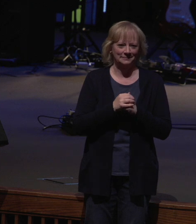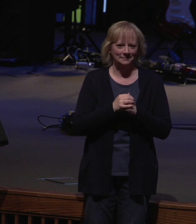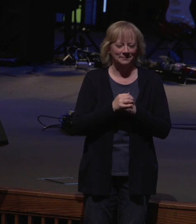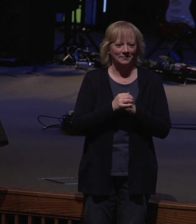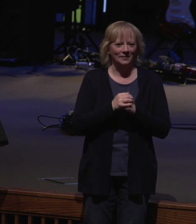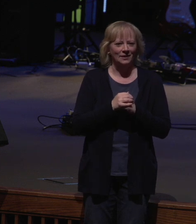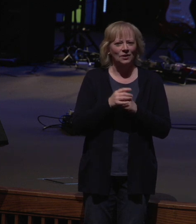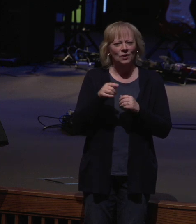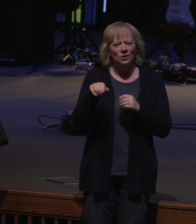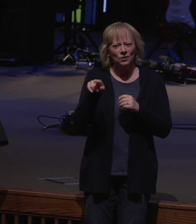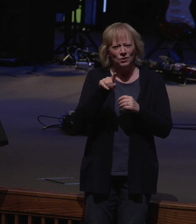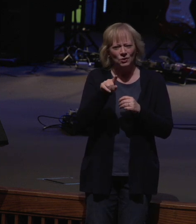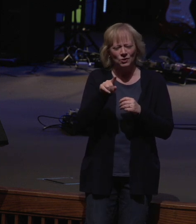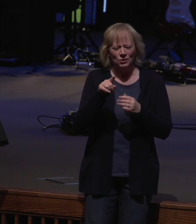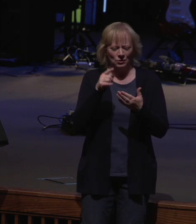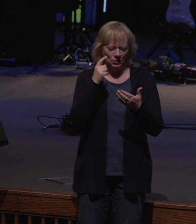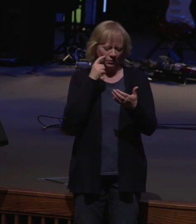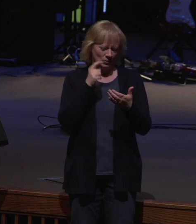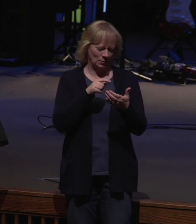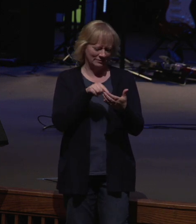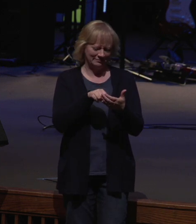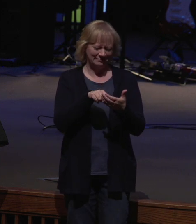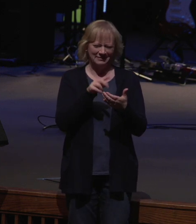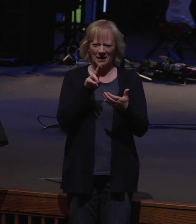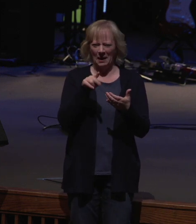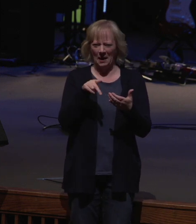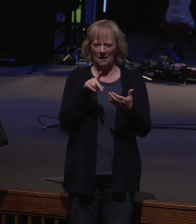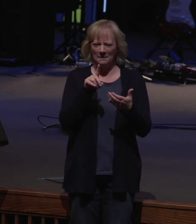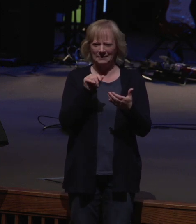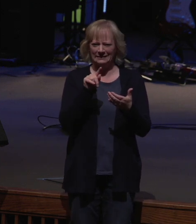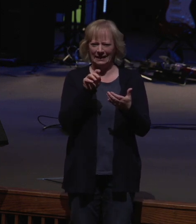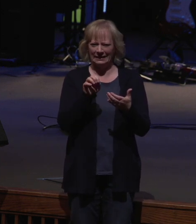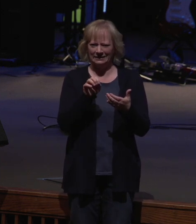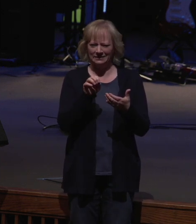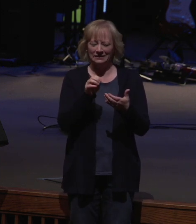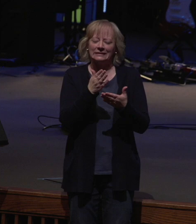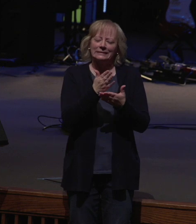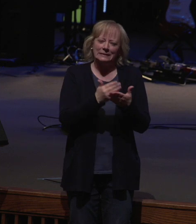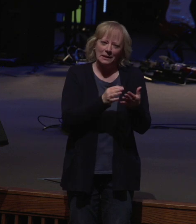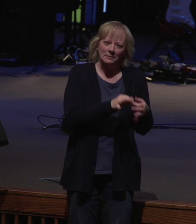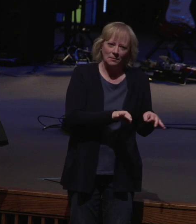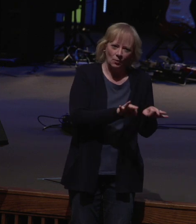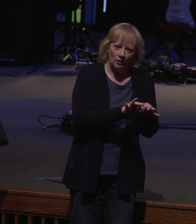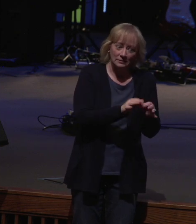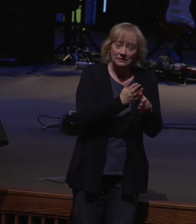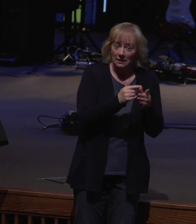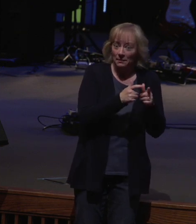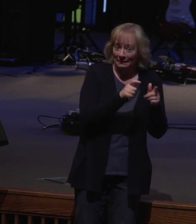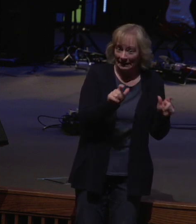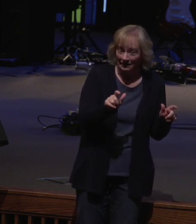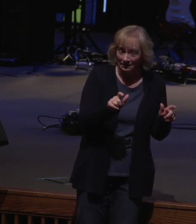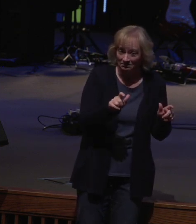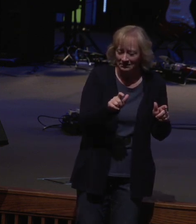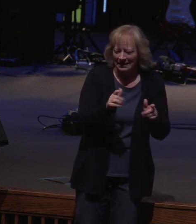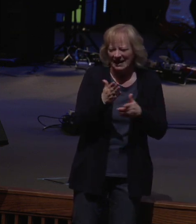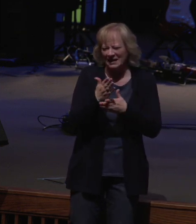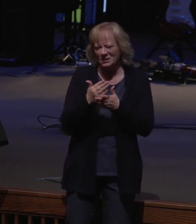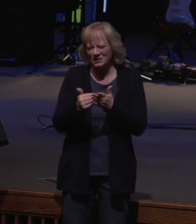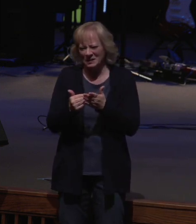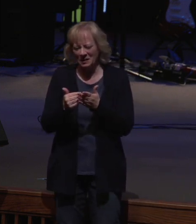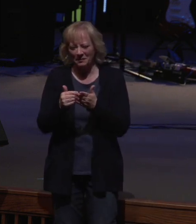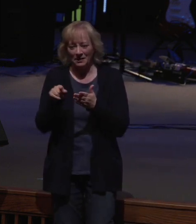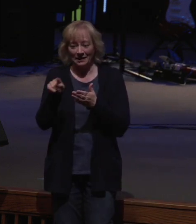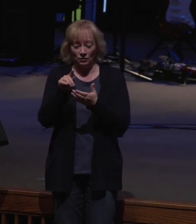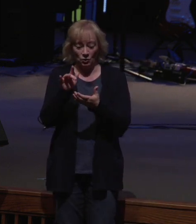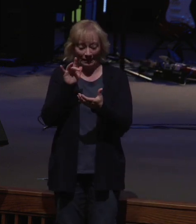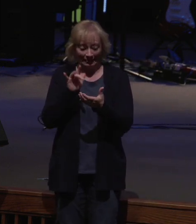You get these updates, and some are incremental, but some are big. And there's some that once you go